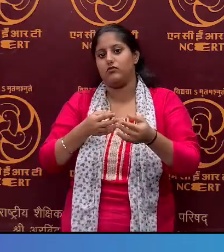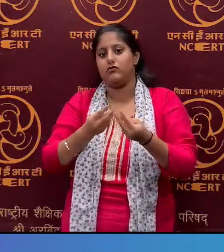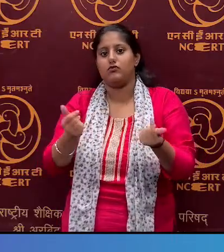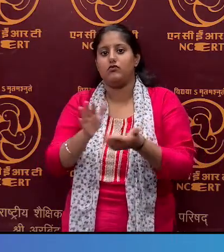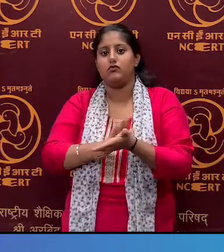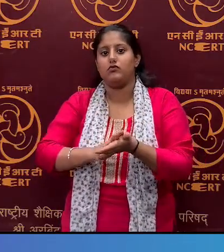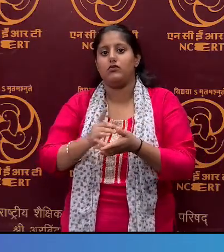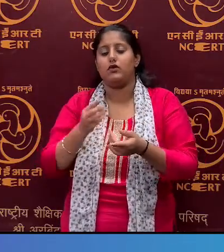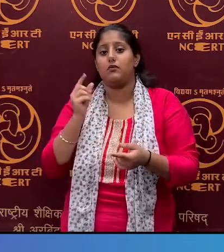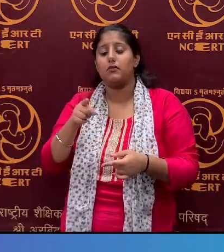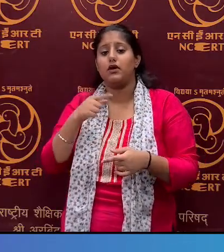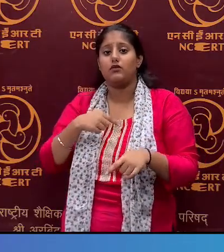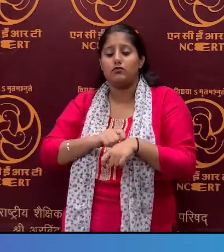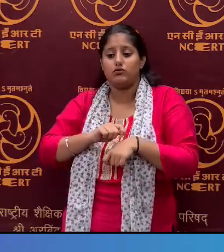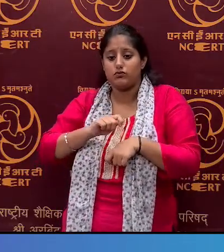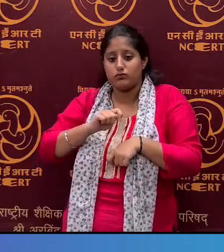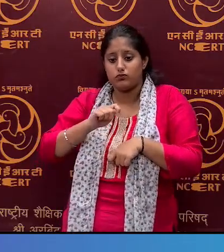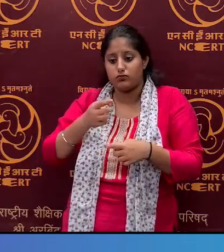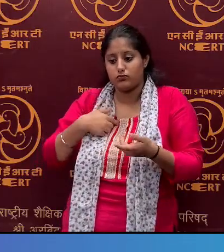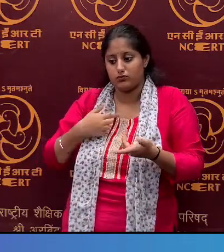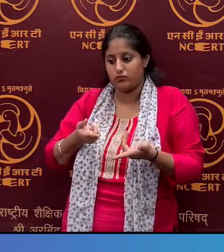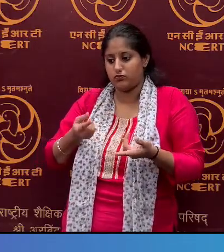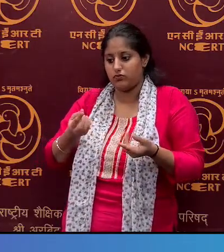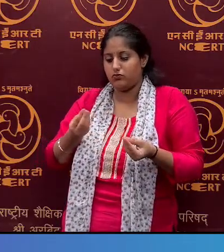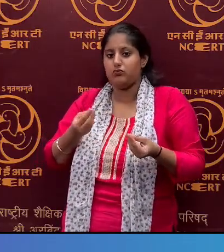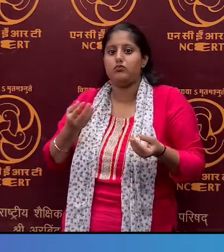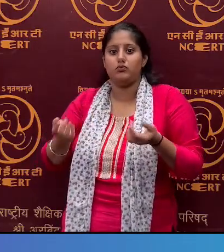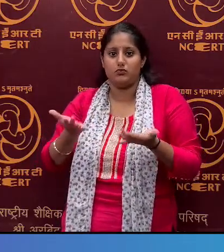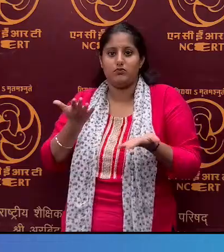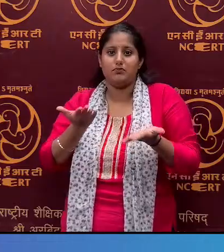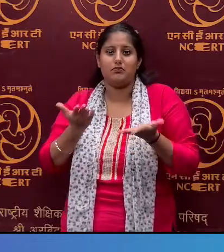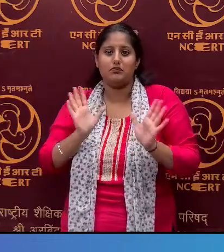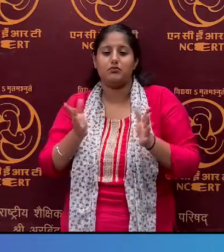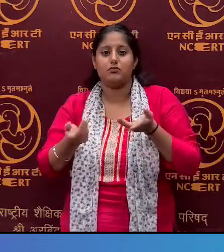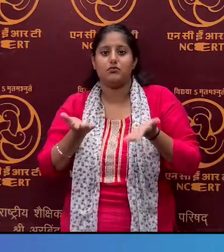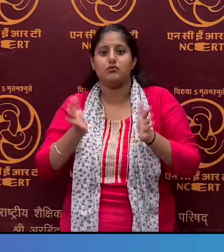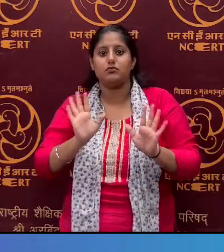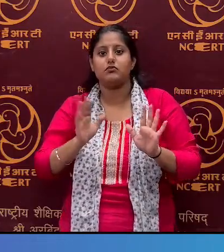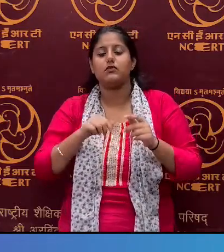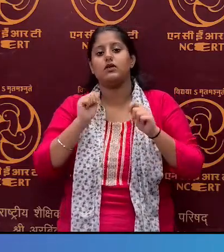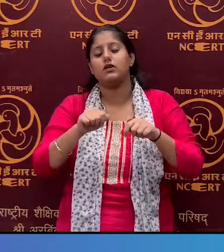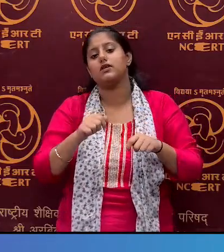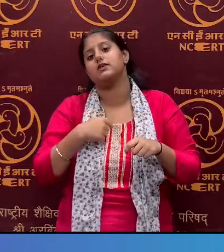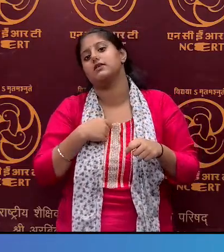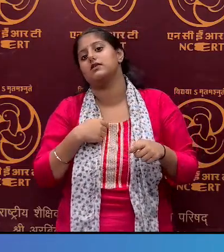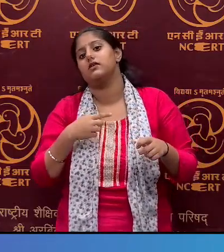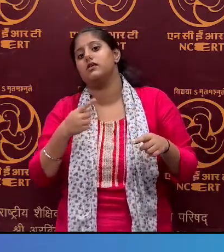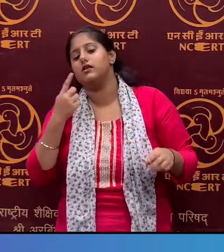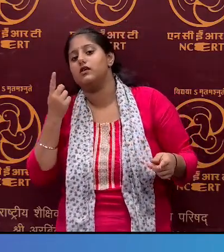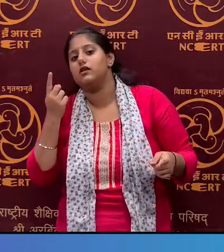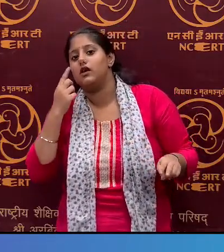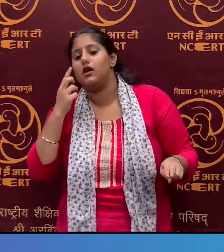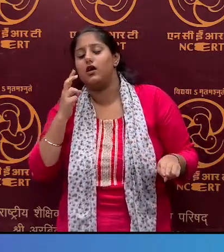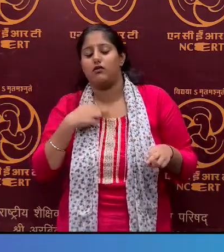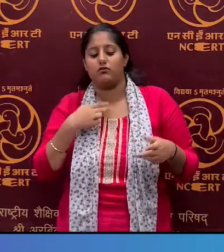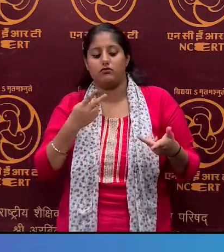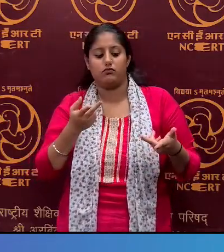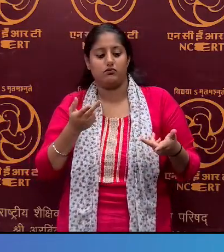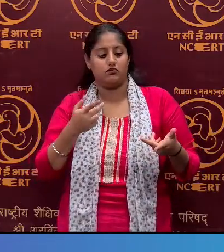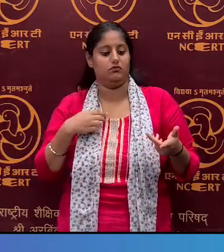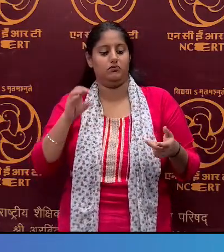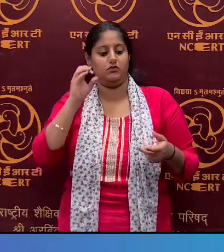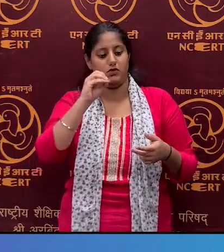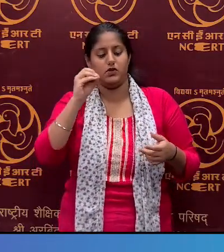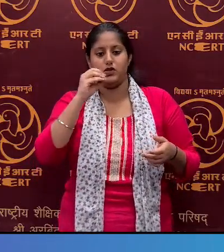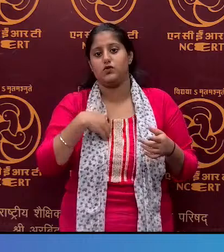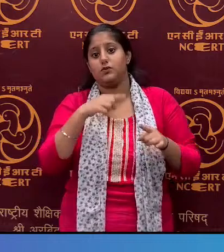at some extent, you can tackle this one. Definitely, we can minimize the impact of the flood. We can't make it zero, but we can